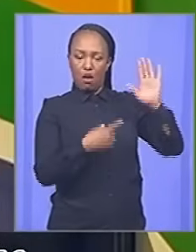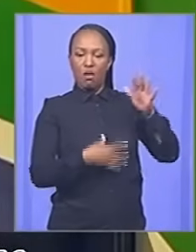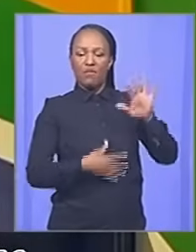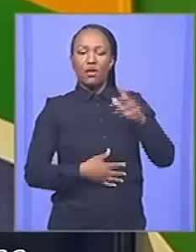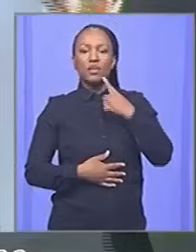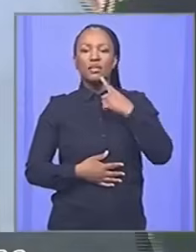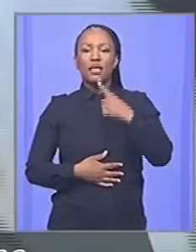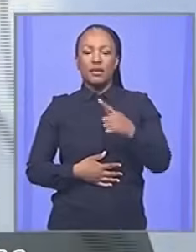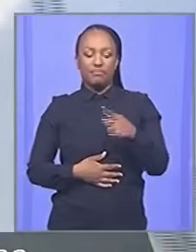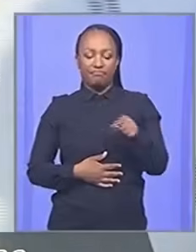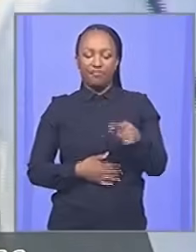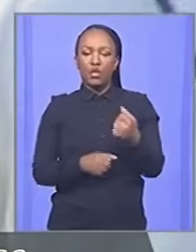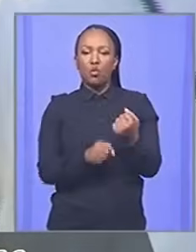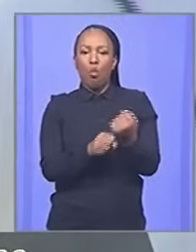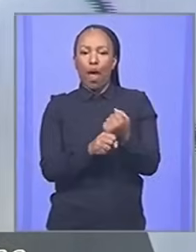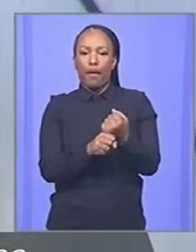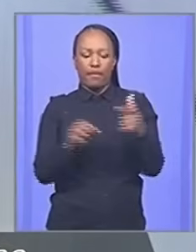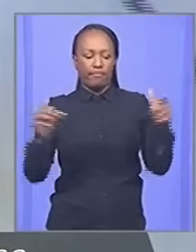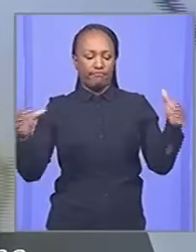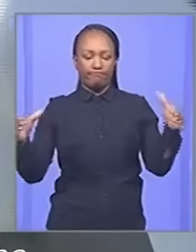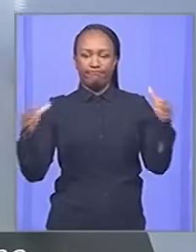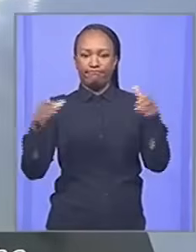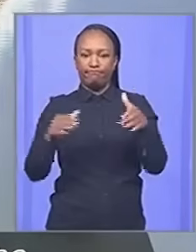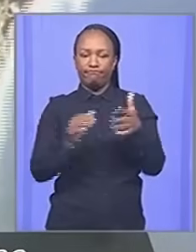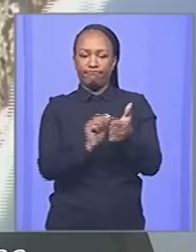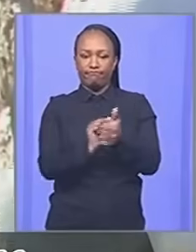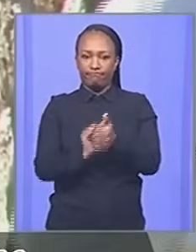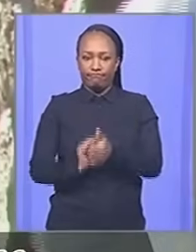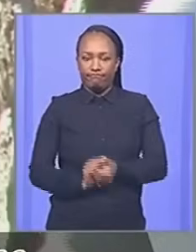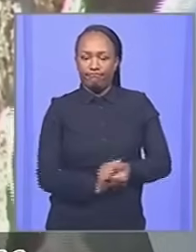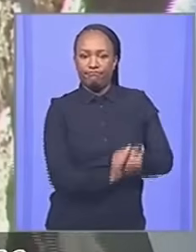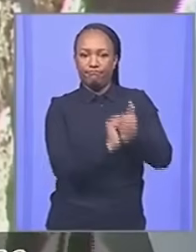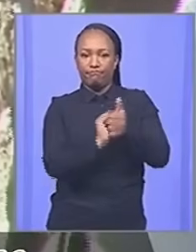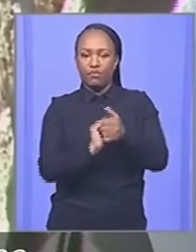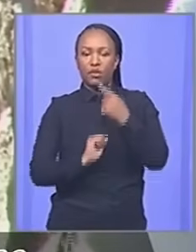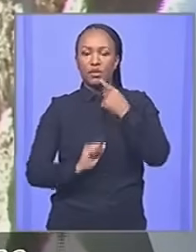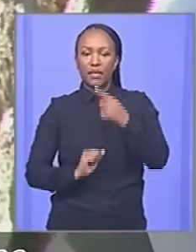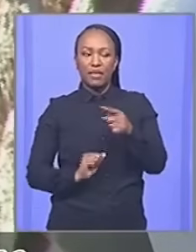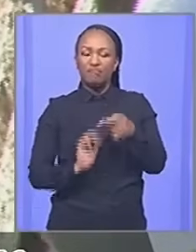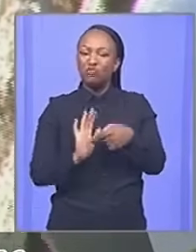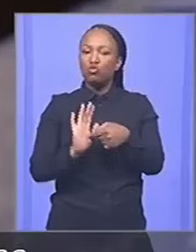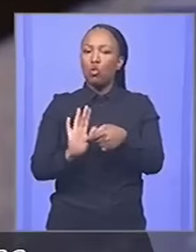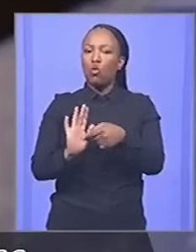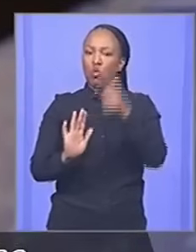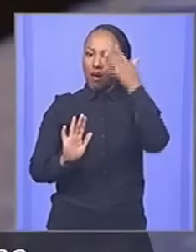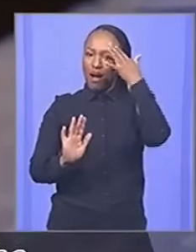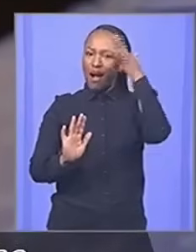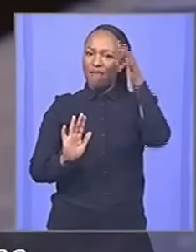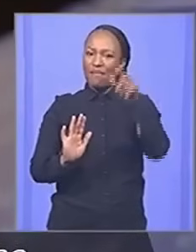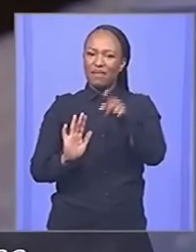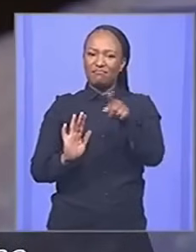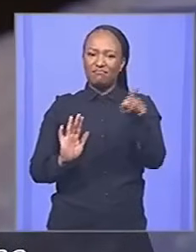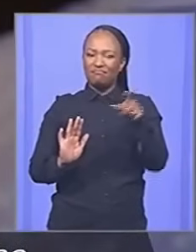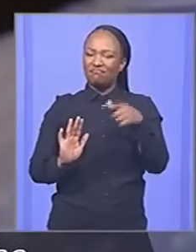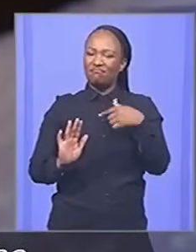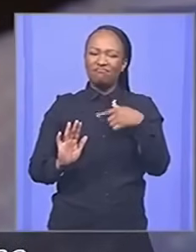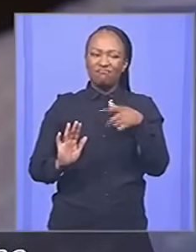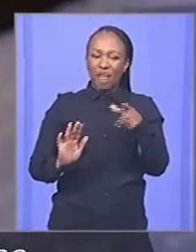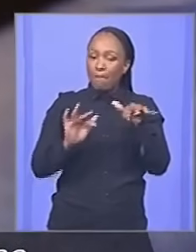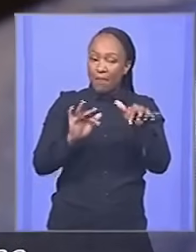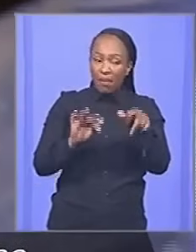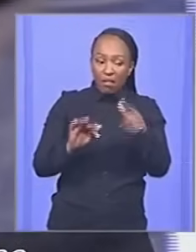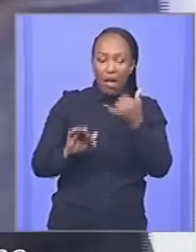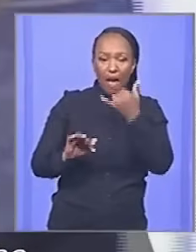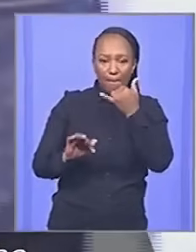ya lenyaga di bontšitše gore batho ga ba dumellane le ka moo mmušo o šomago ka gona le gore bakgethi ba file baetapele